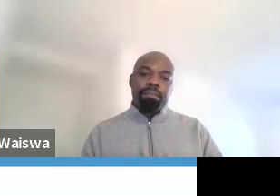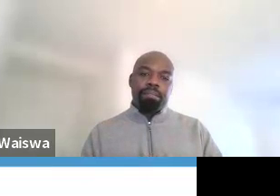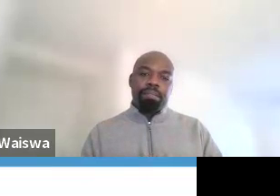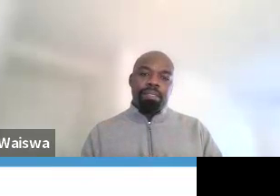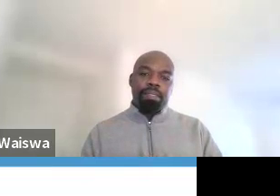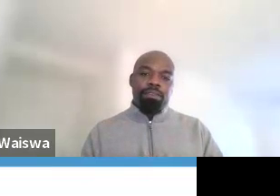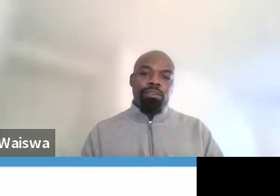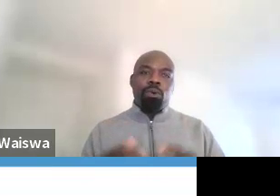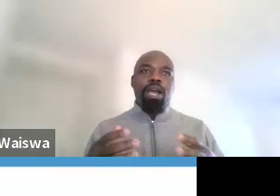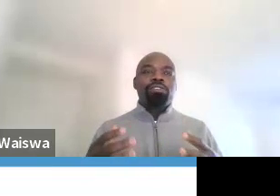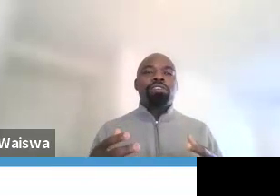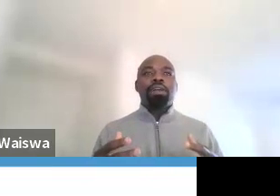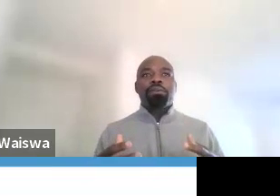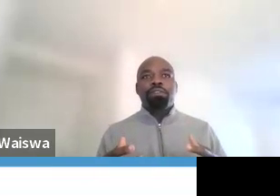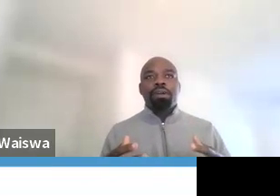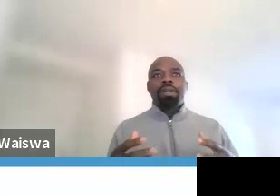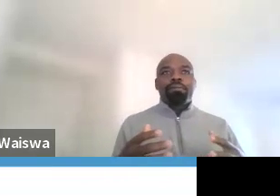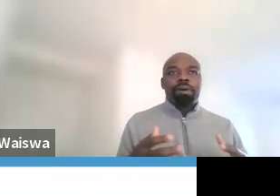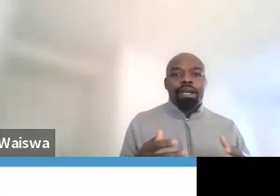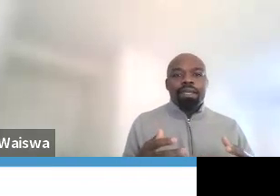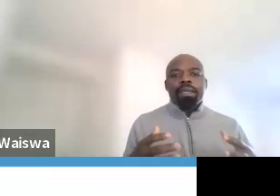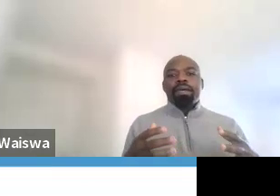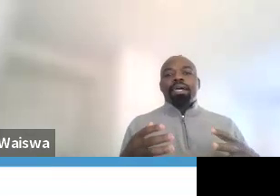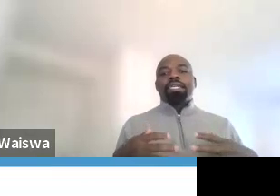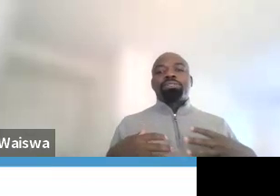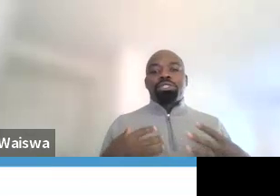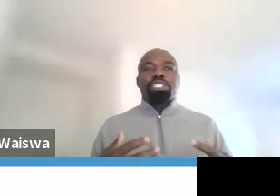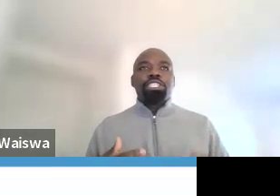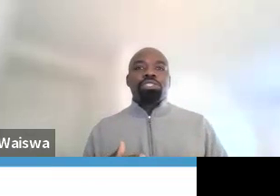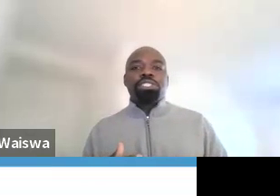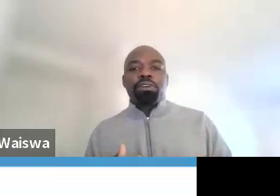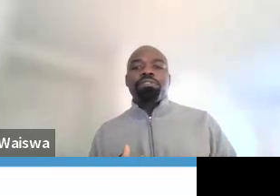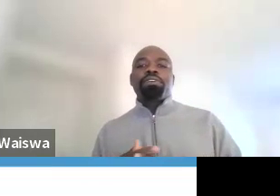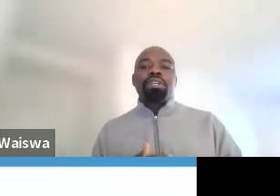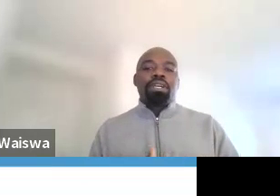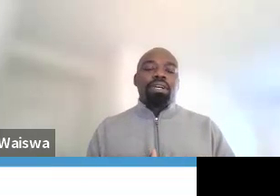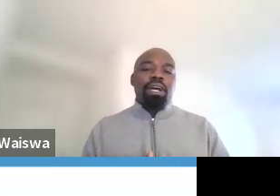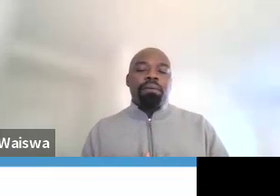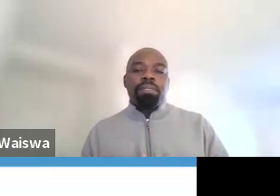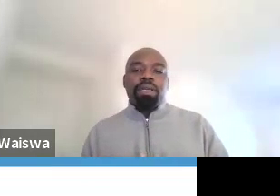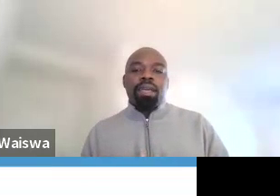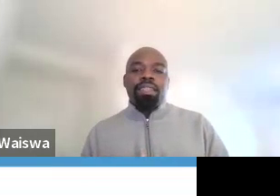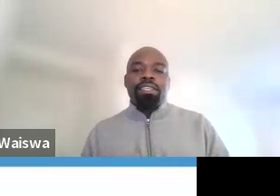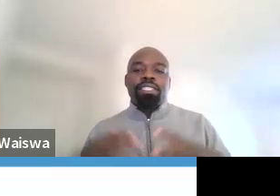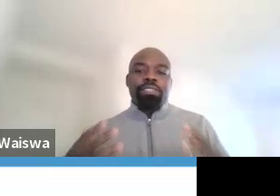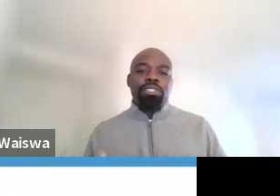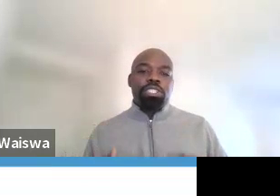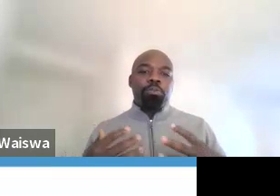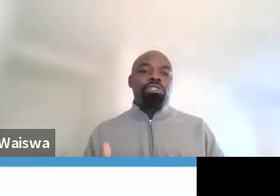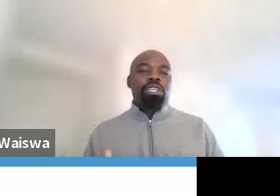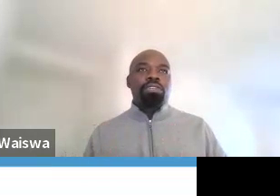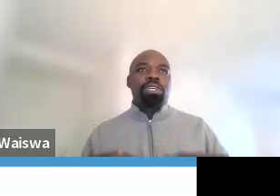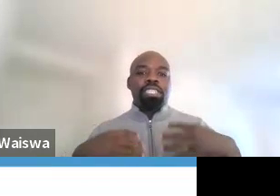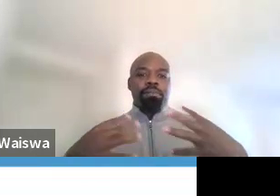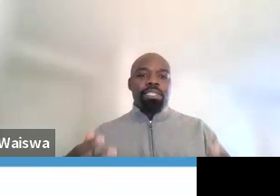maker. So you want to start off by introducing yourself, and this gives you